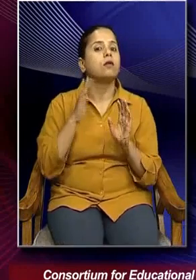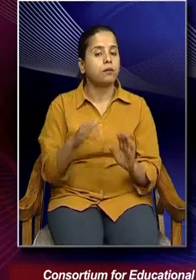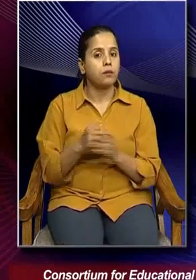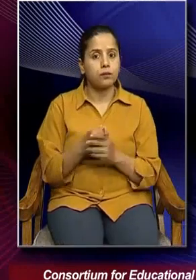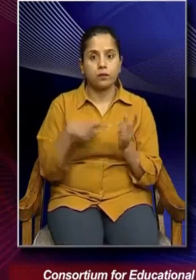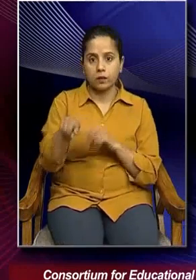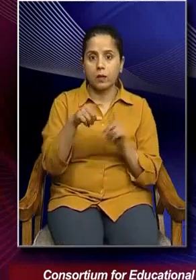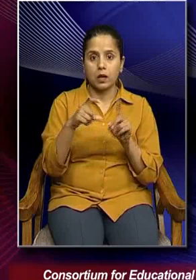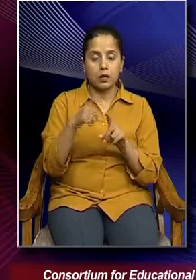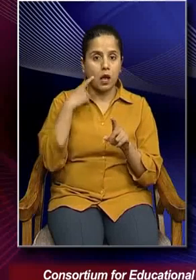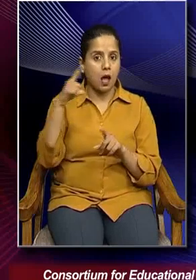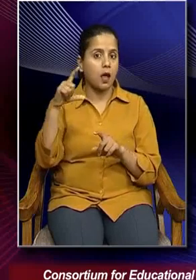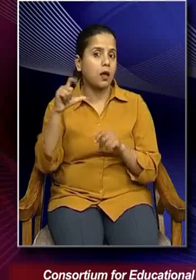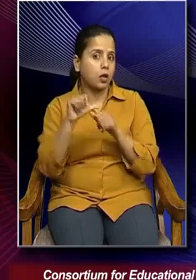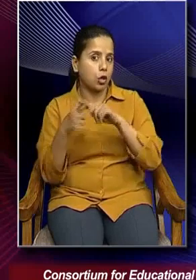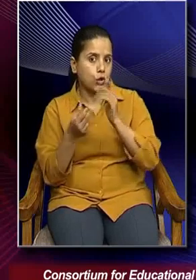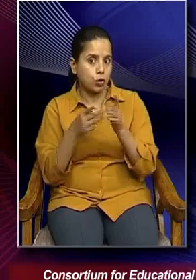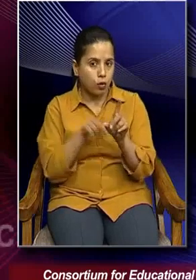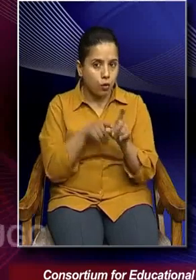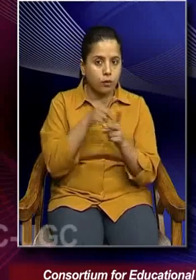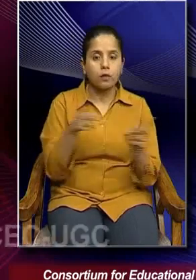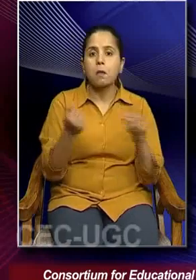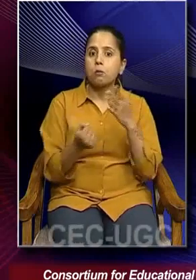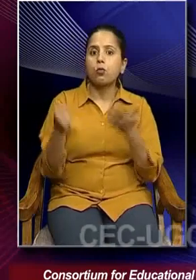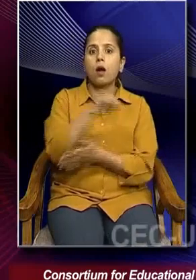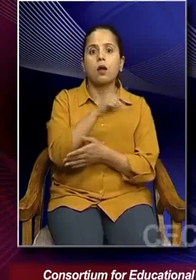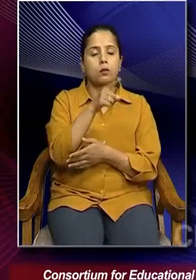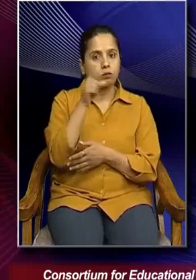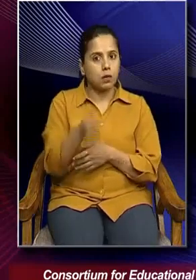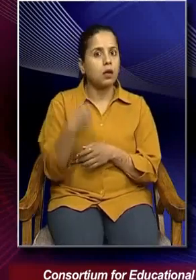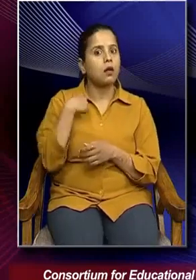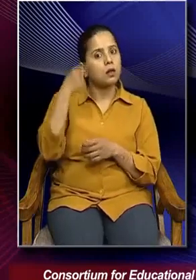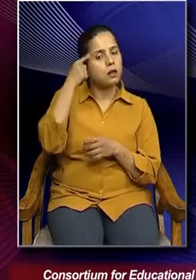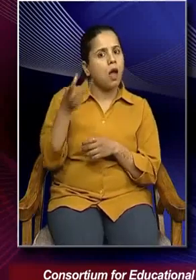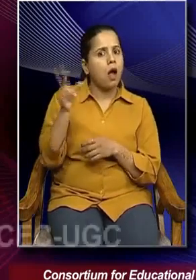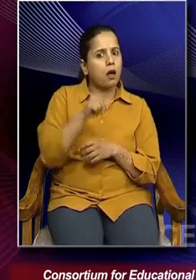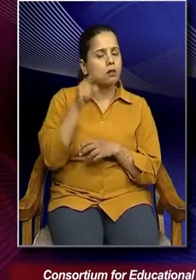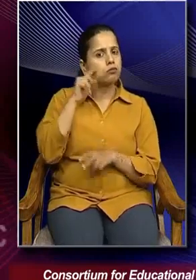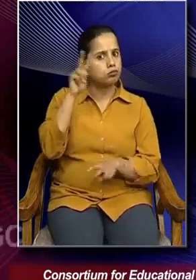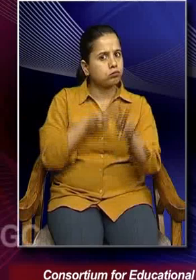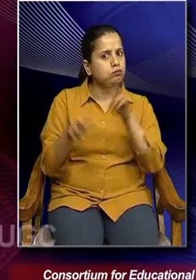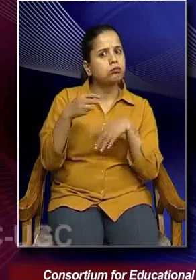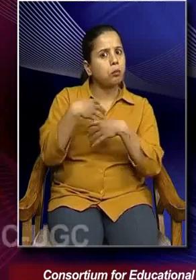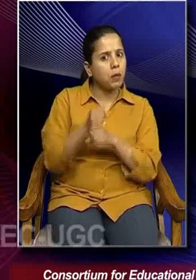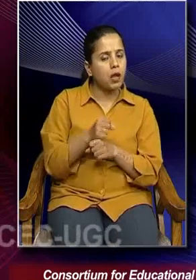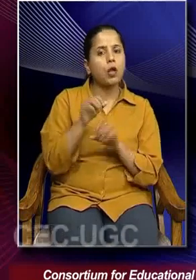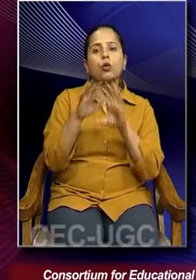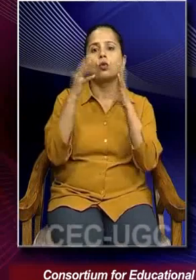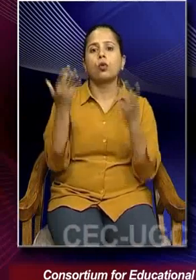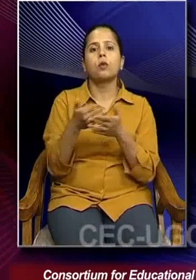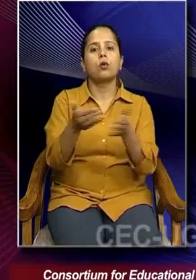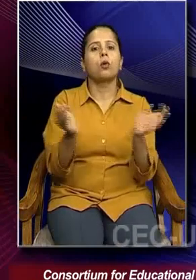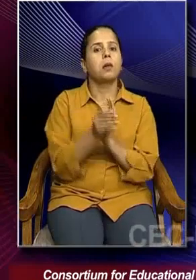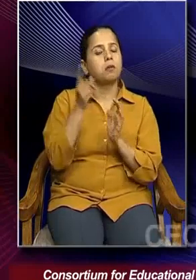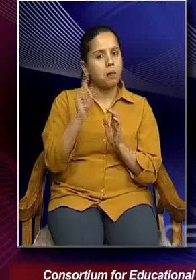the dichotomy and the contrasting priorities needs to be reconciled, and global community must